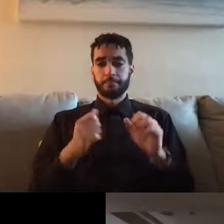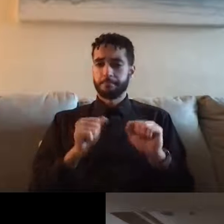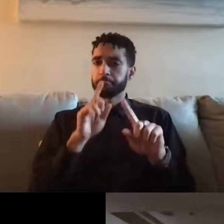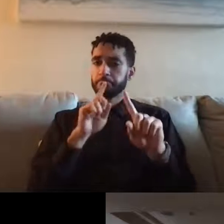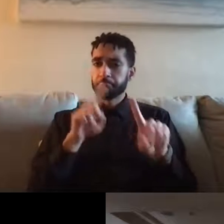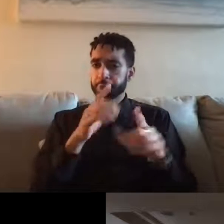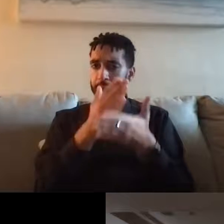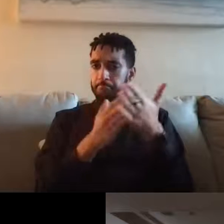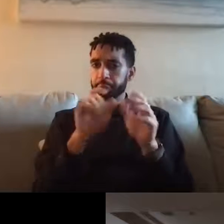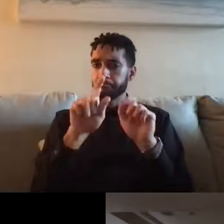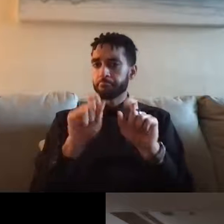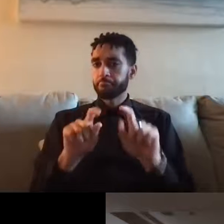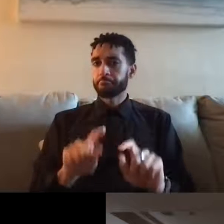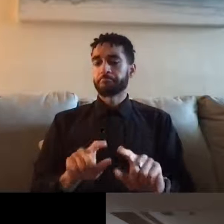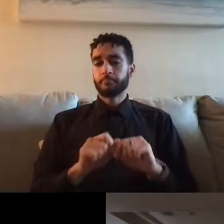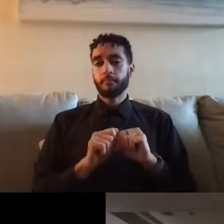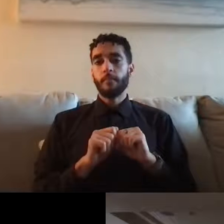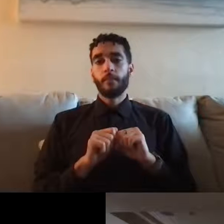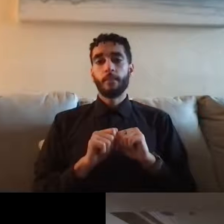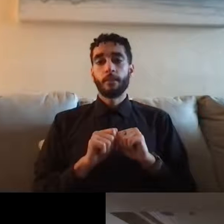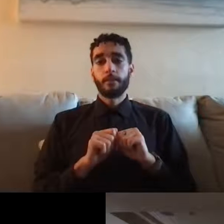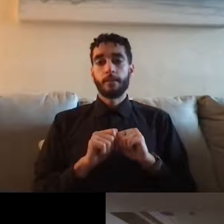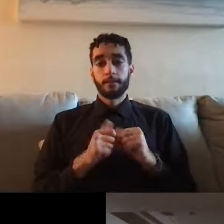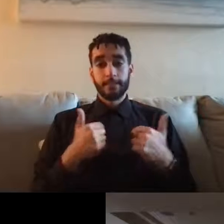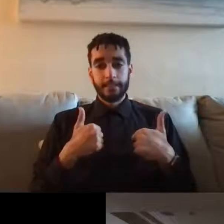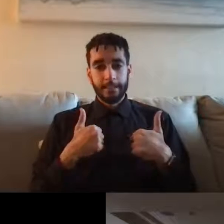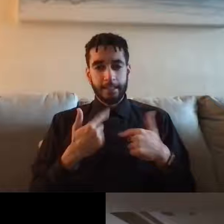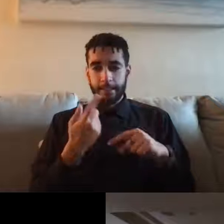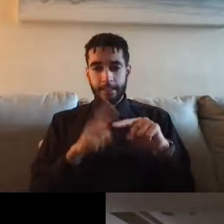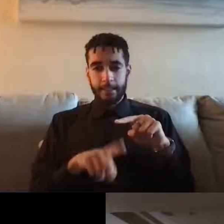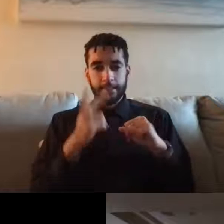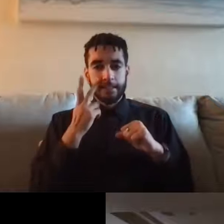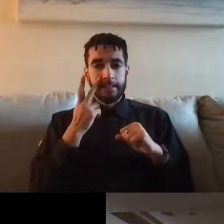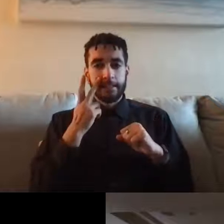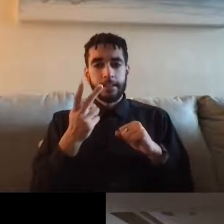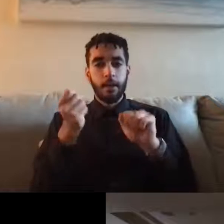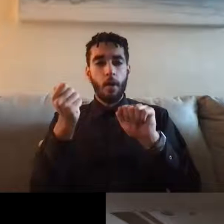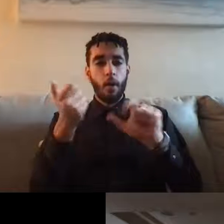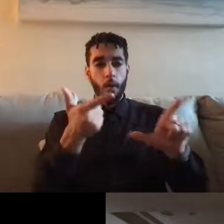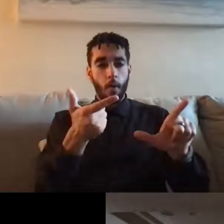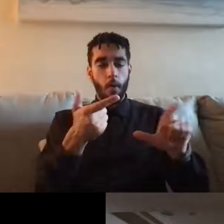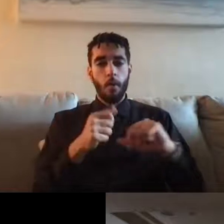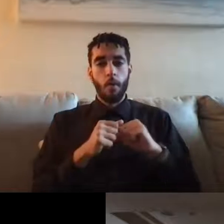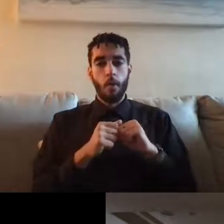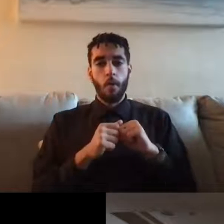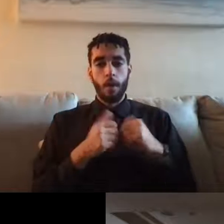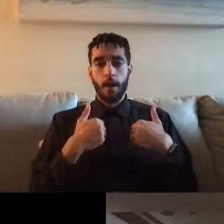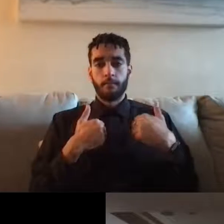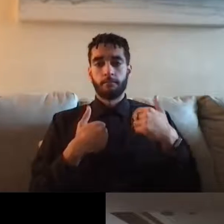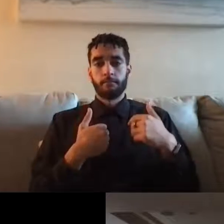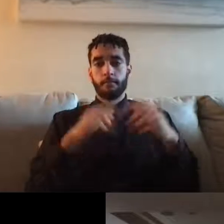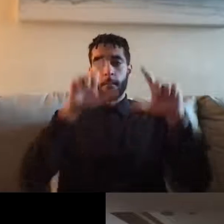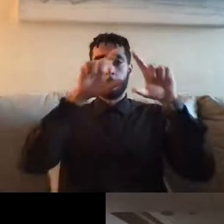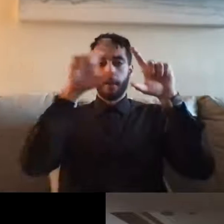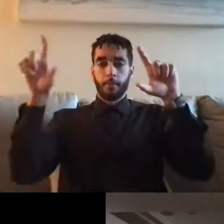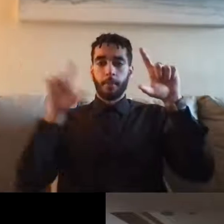those questions. And I can't see everybody because we've got some of us spotlighted, so I think you may